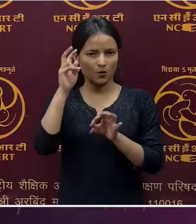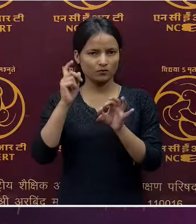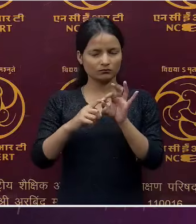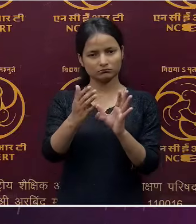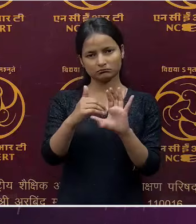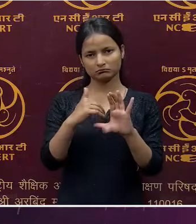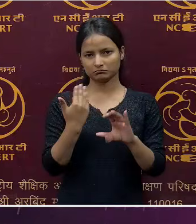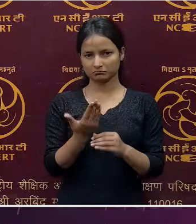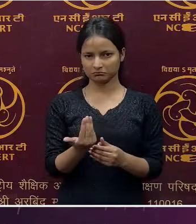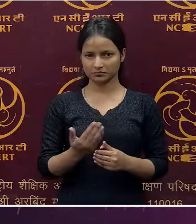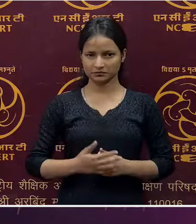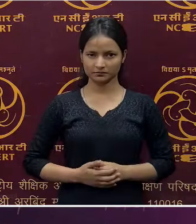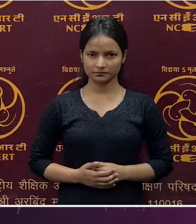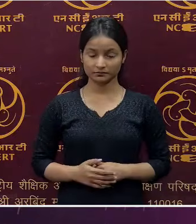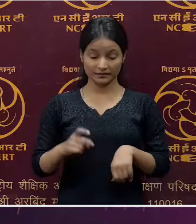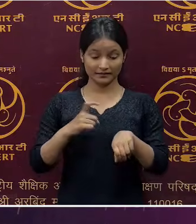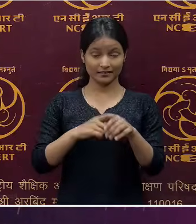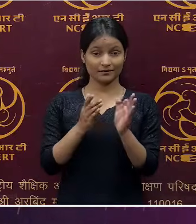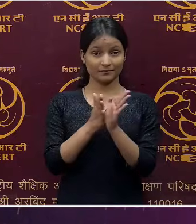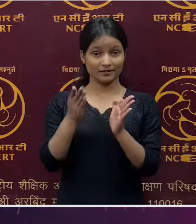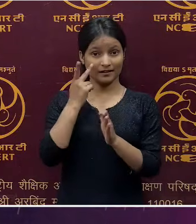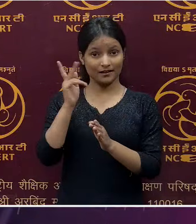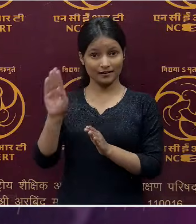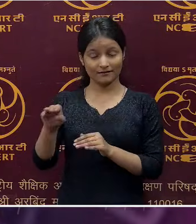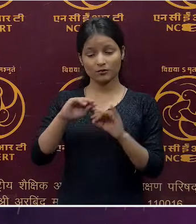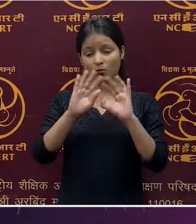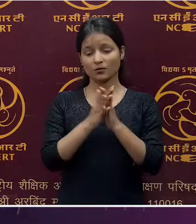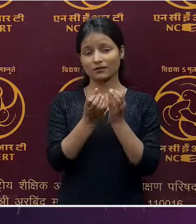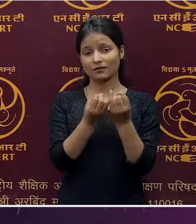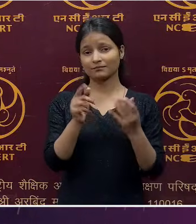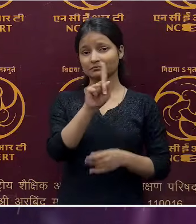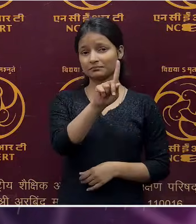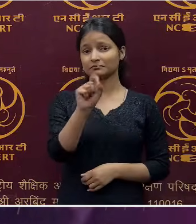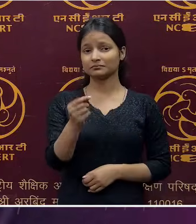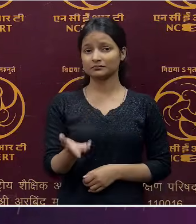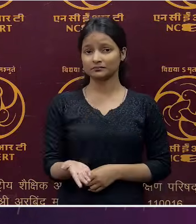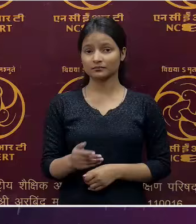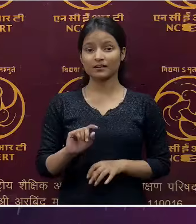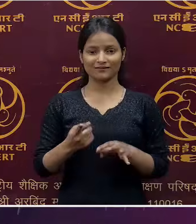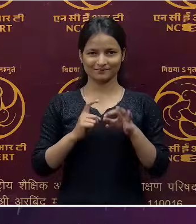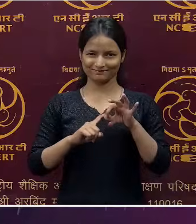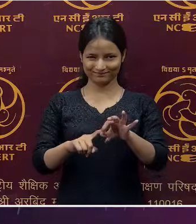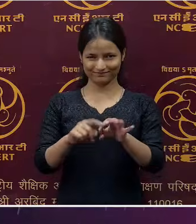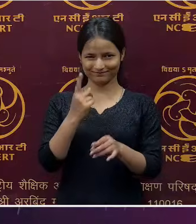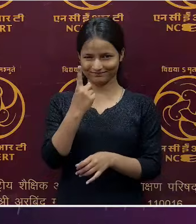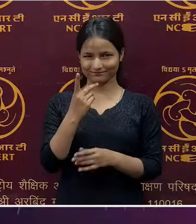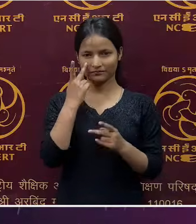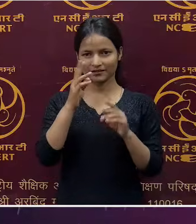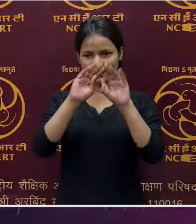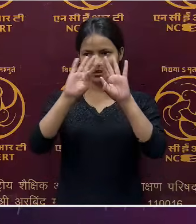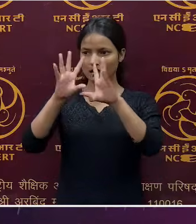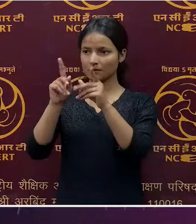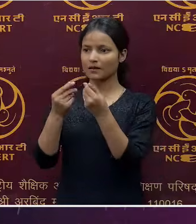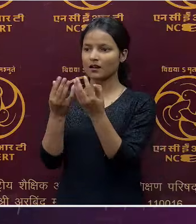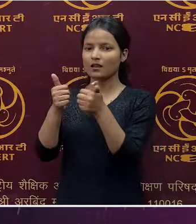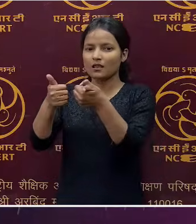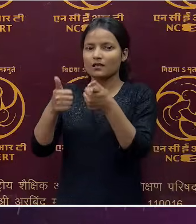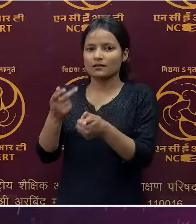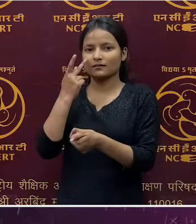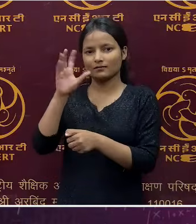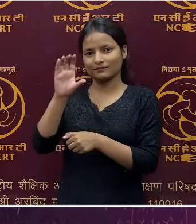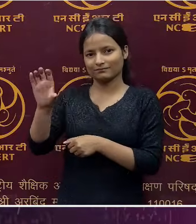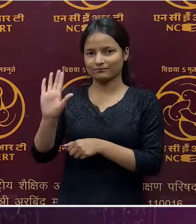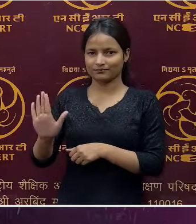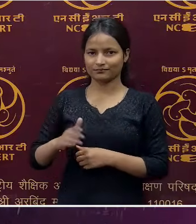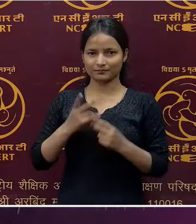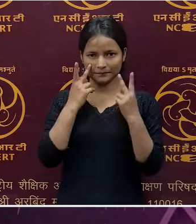timer is given. Total number of questions are 10, and we are on the question number 1, and the scoreboard is also given. Okay.